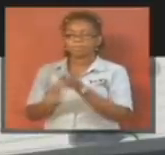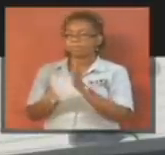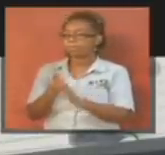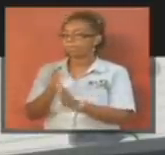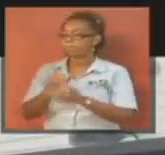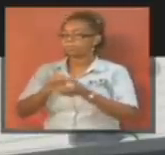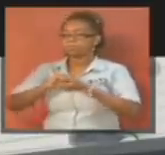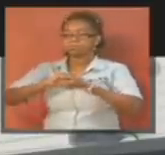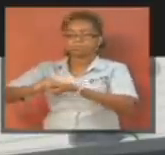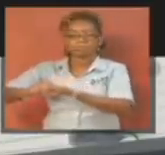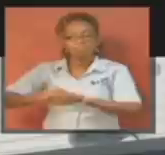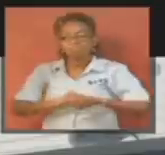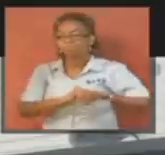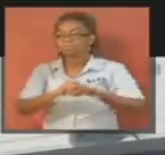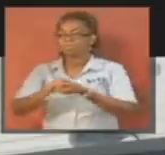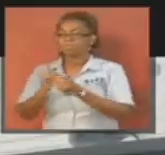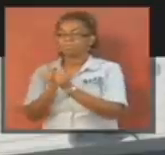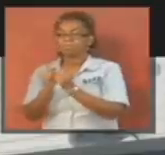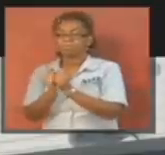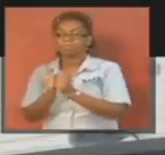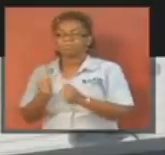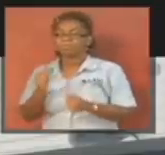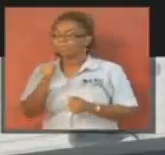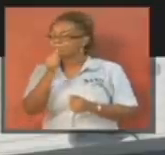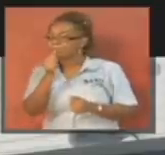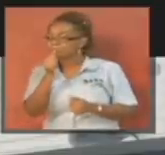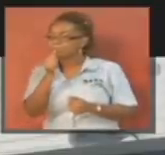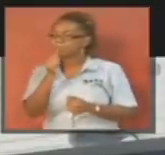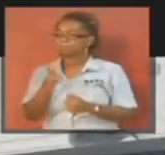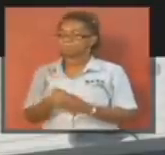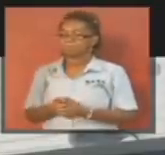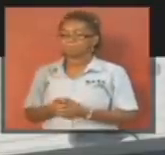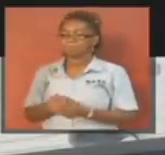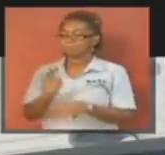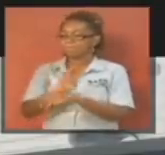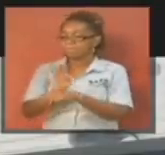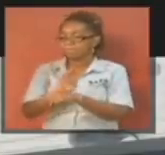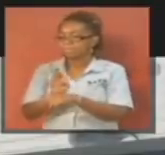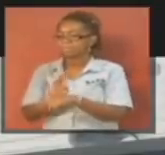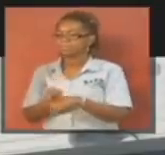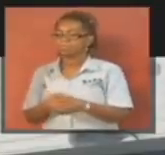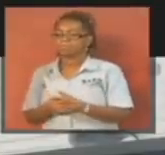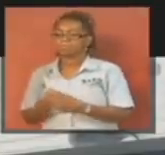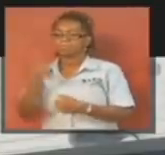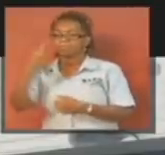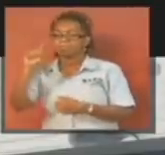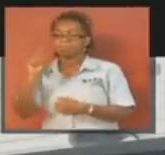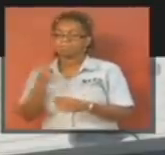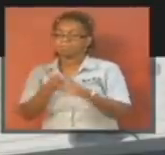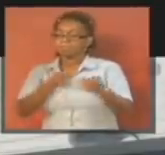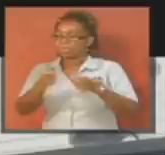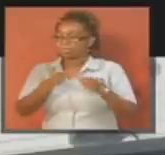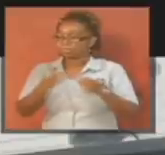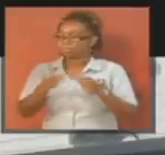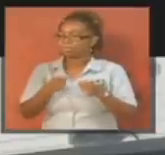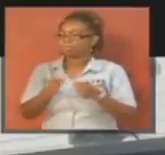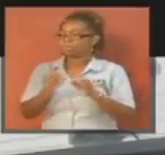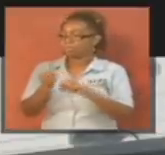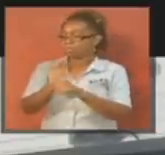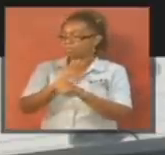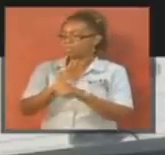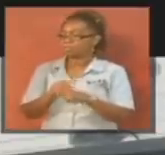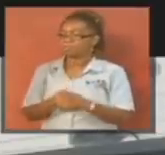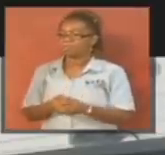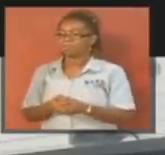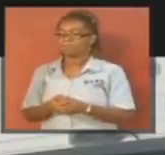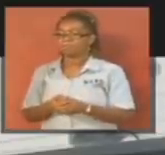very same present management of the health system. It's being argued that there continues to be widespread untapping